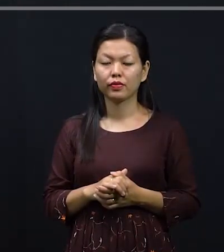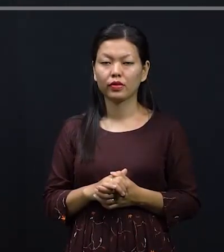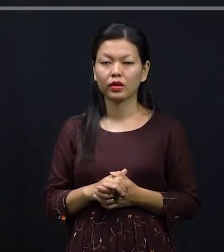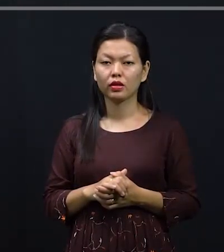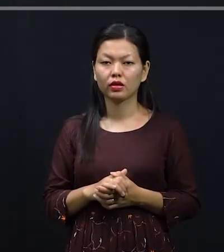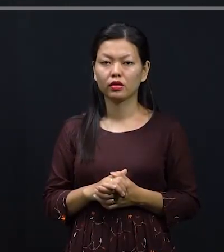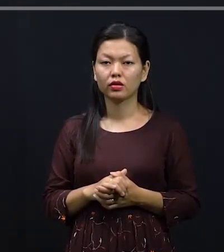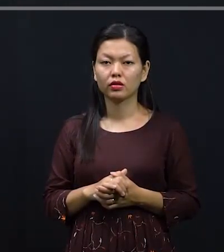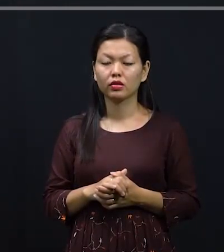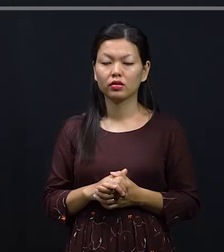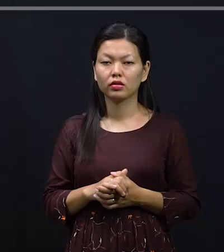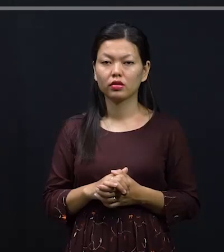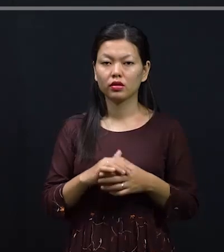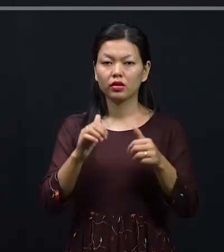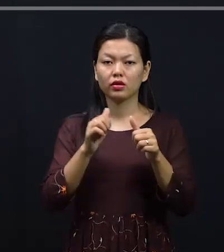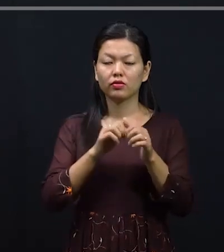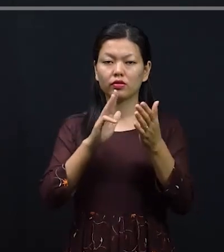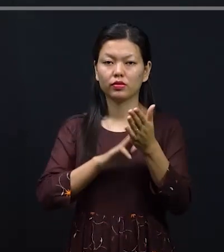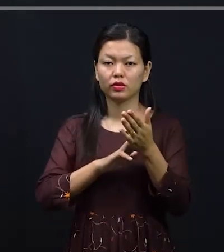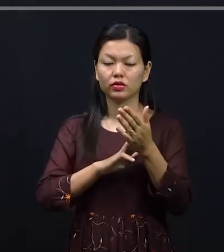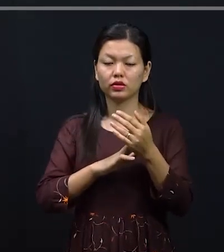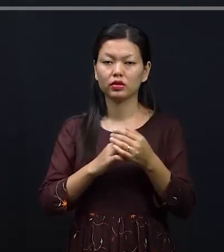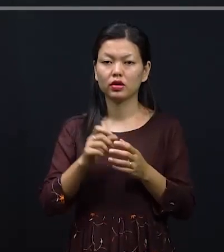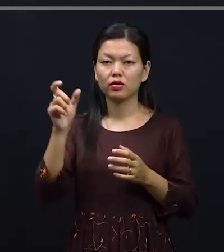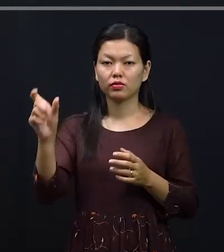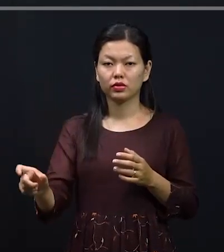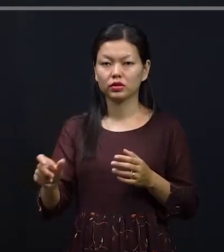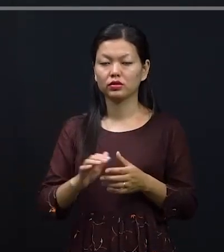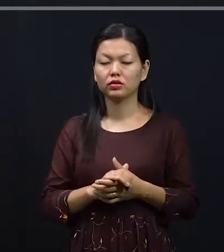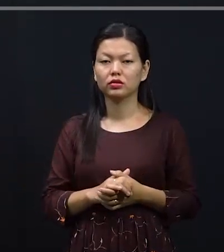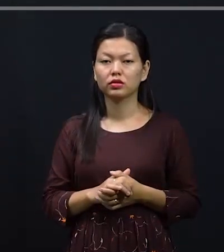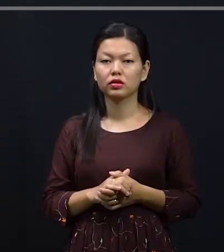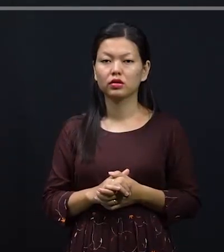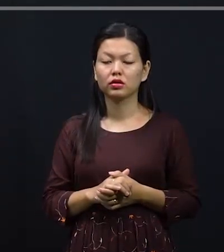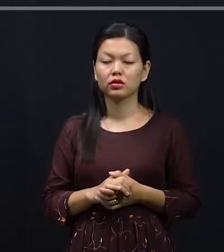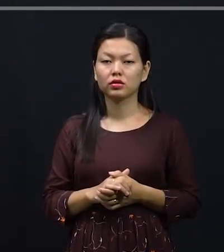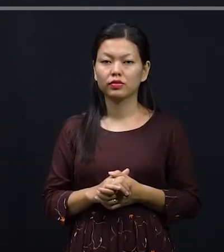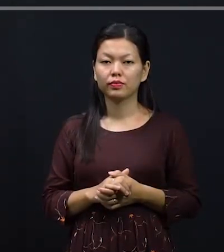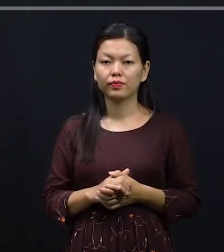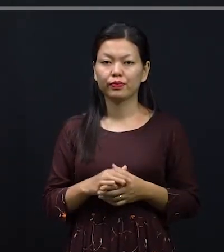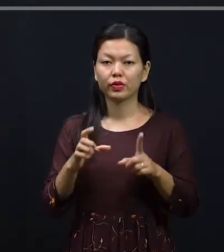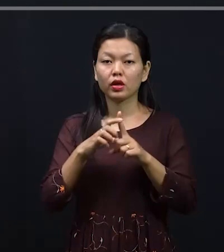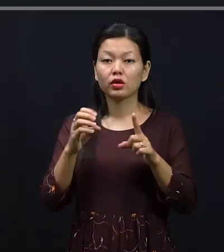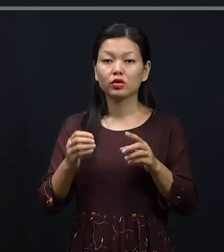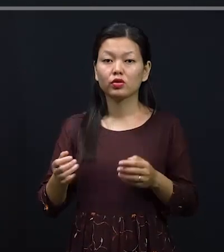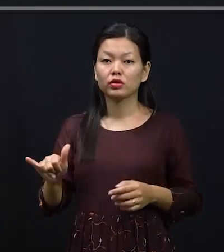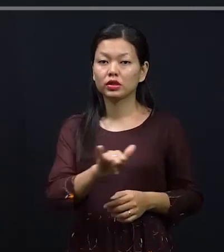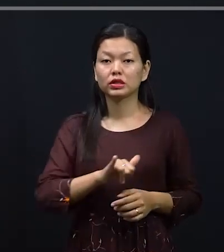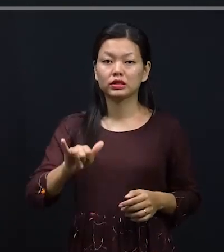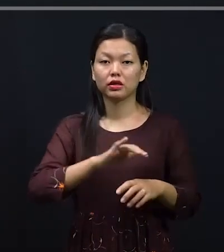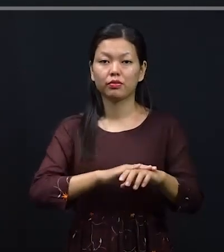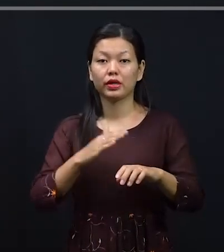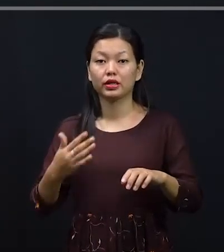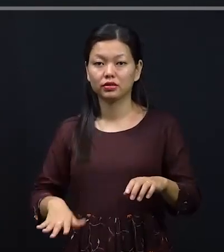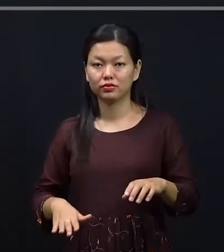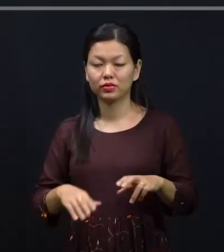McLeod and McCarthy, they continue with the same experiment. They continue with the same experiment of